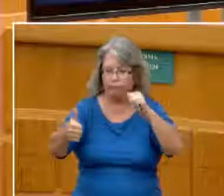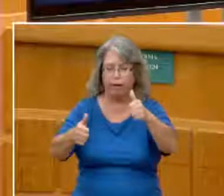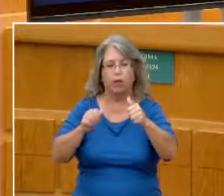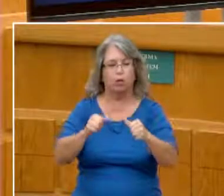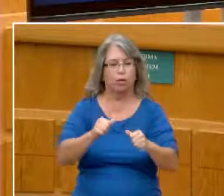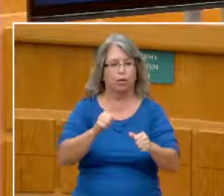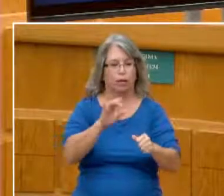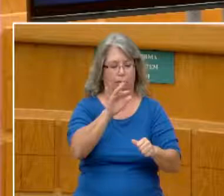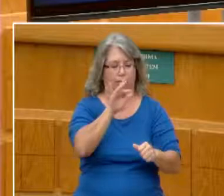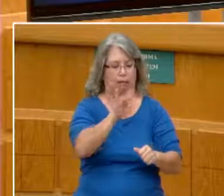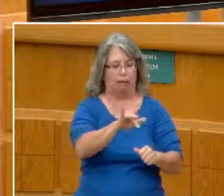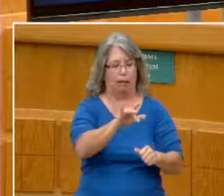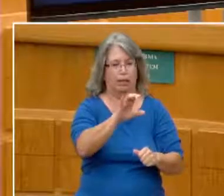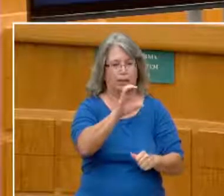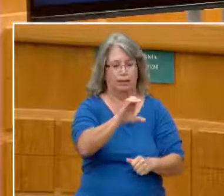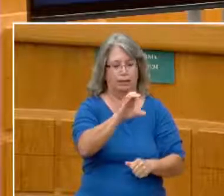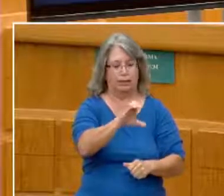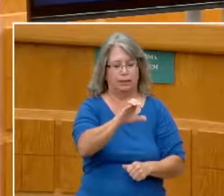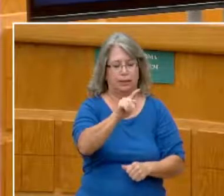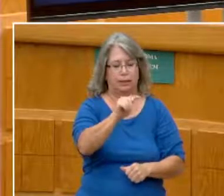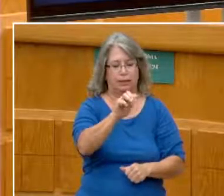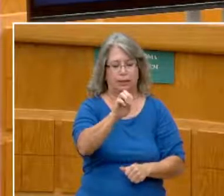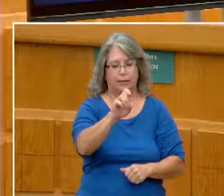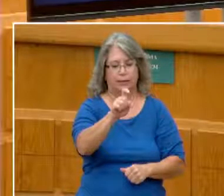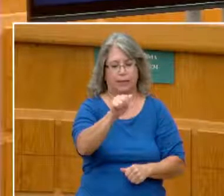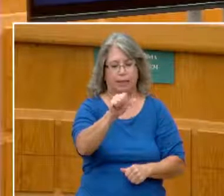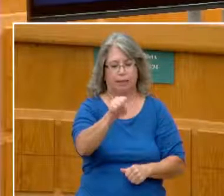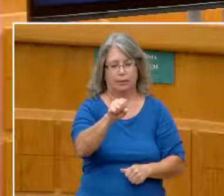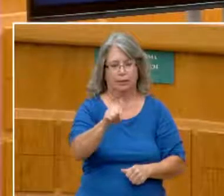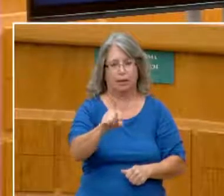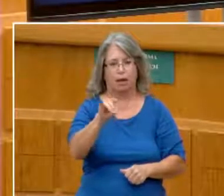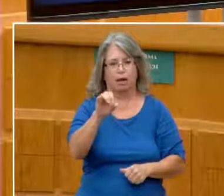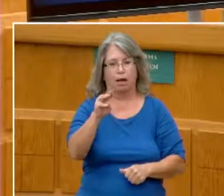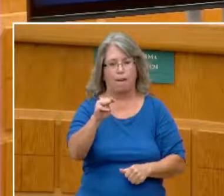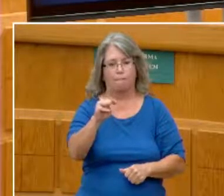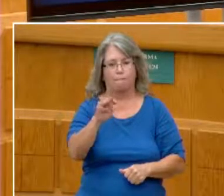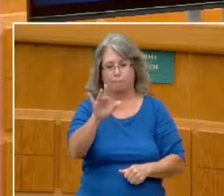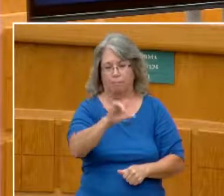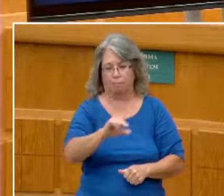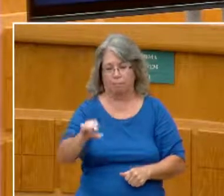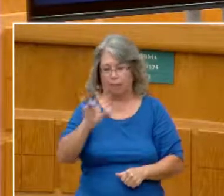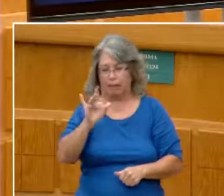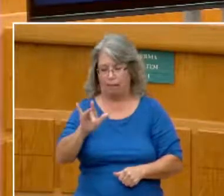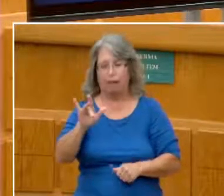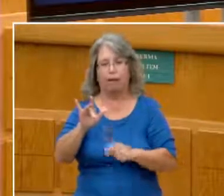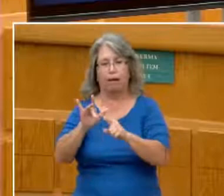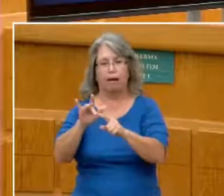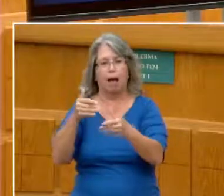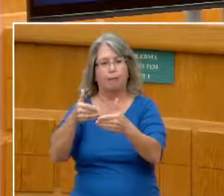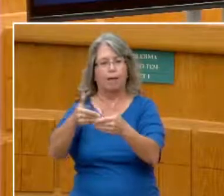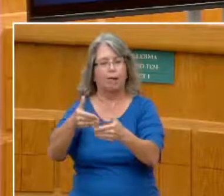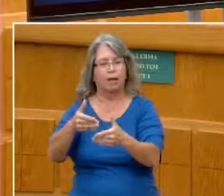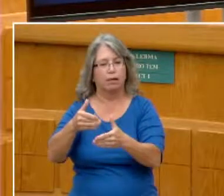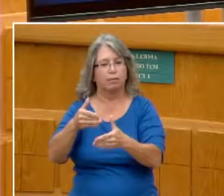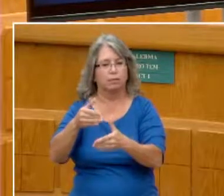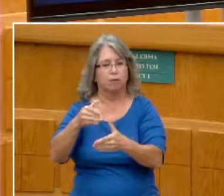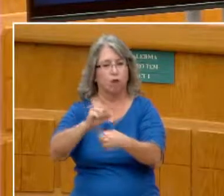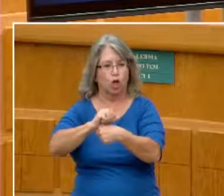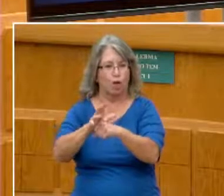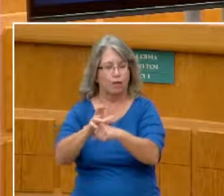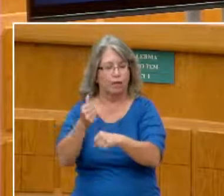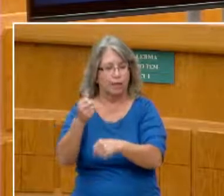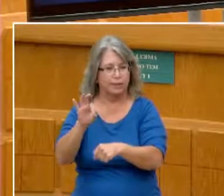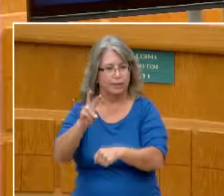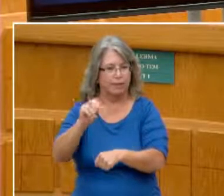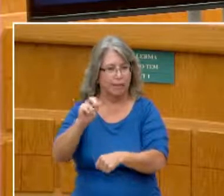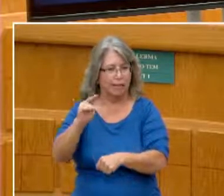cctexas.com and click the tab Upcoming COVID-19 Vaccination Clinics. As a reminder, if you would like to receive